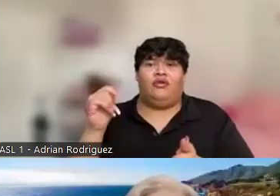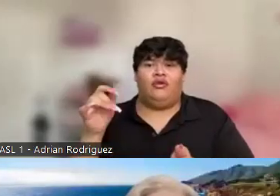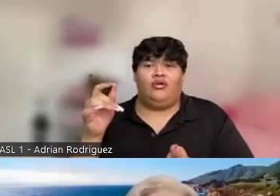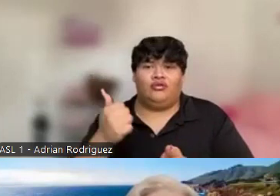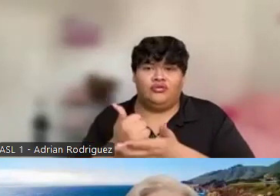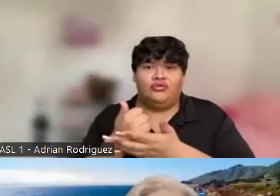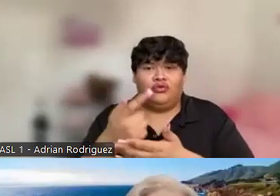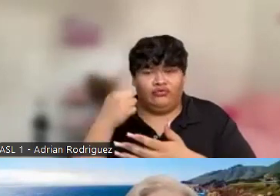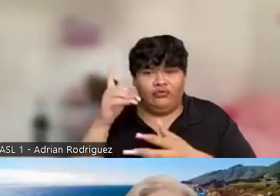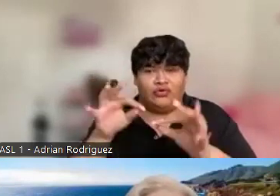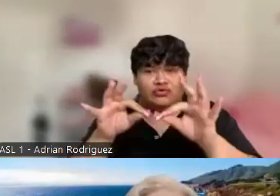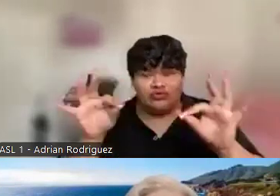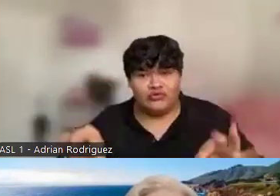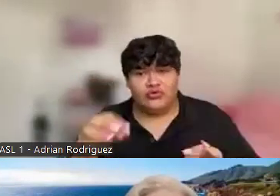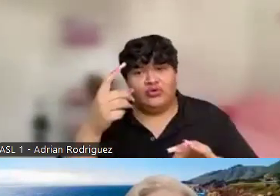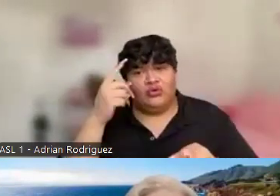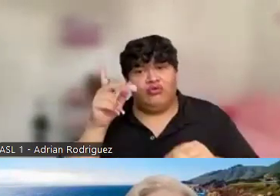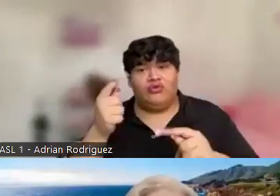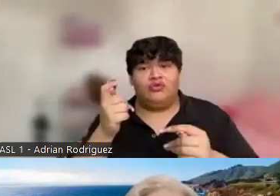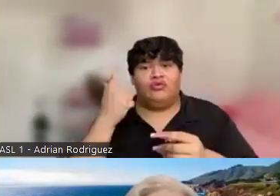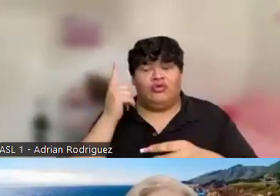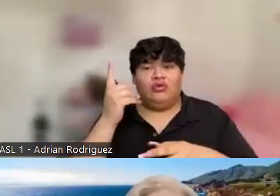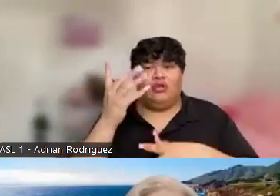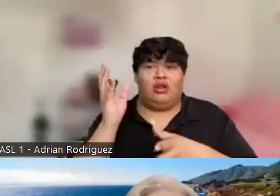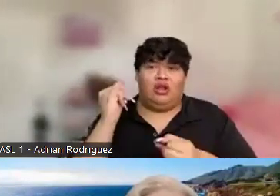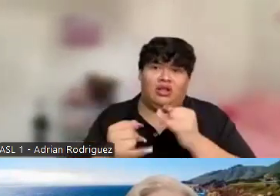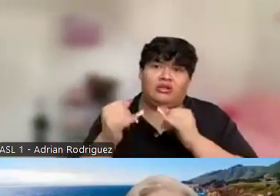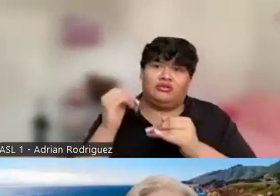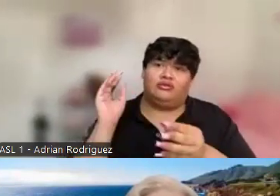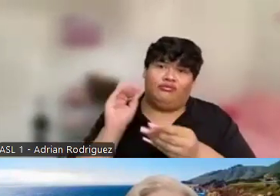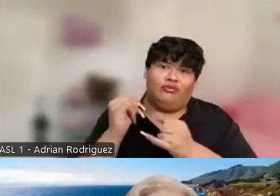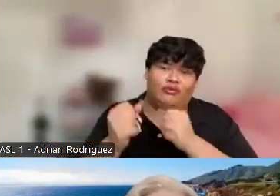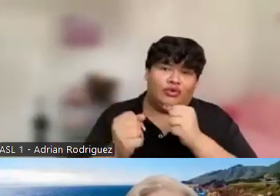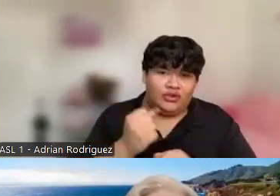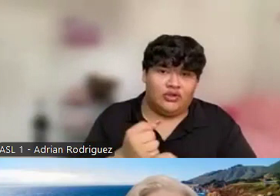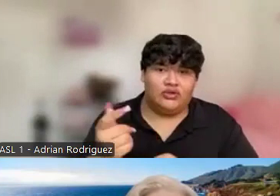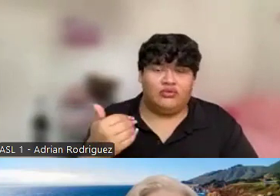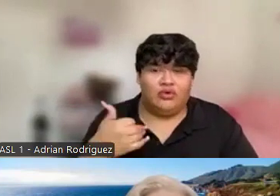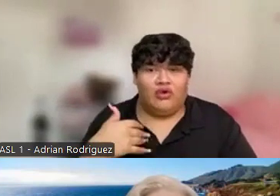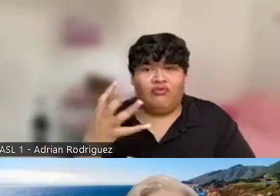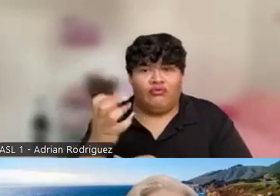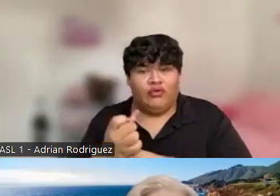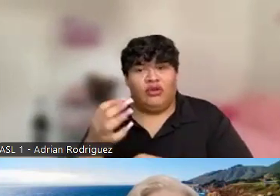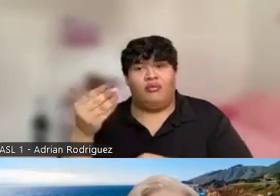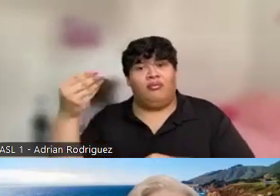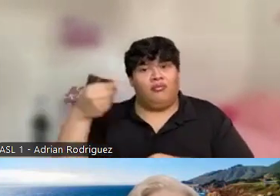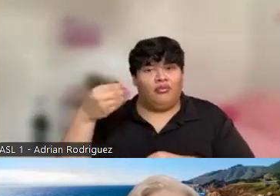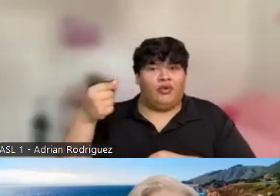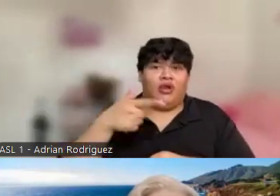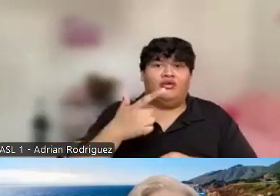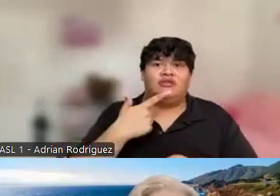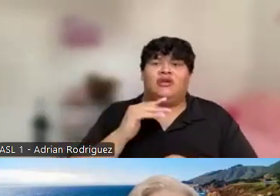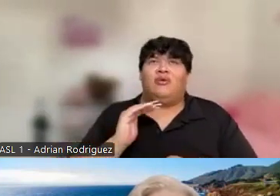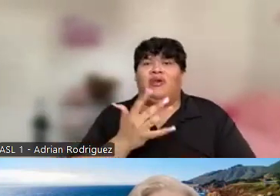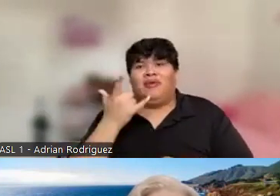cognitive screening that has been implemented for the last few years. And we've they've received funding. I keep saying we because I was part of